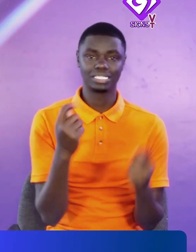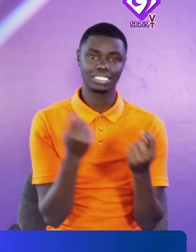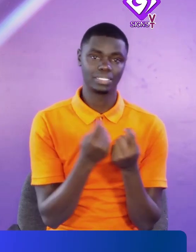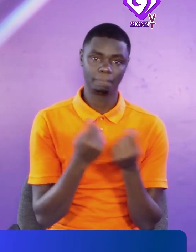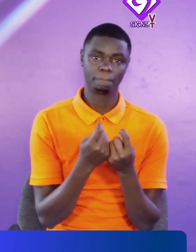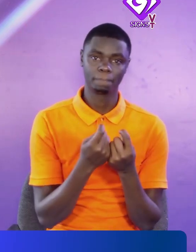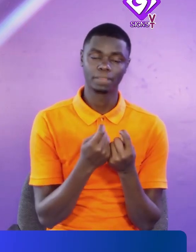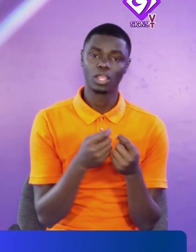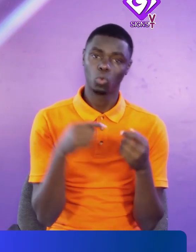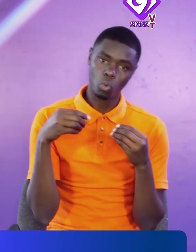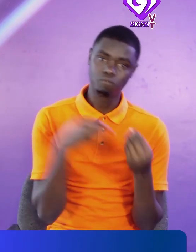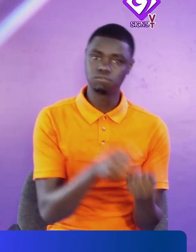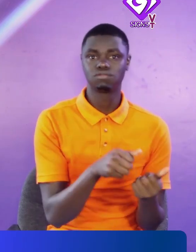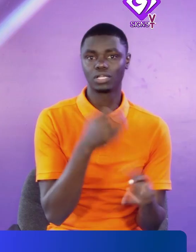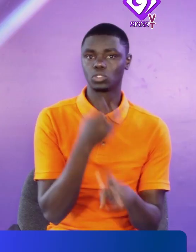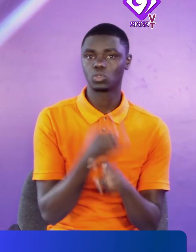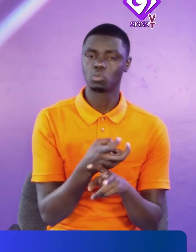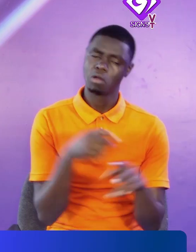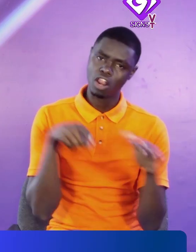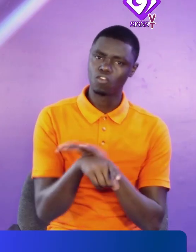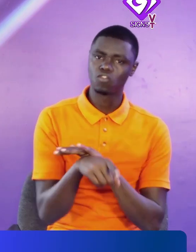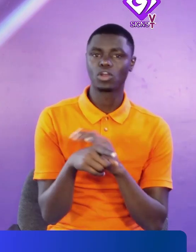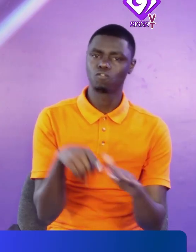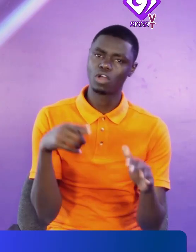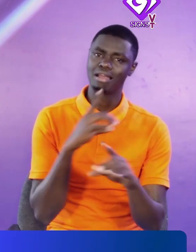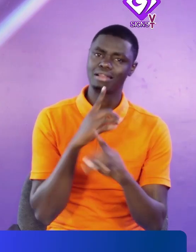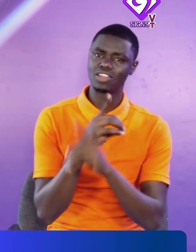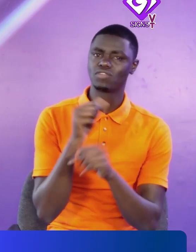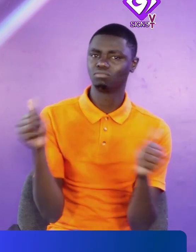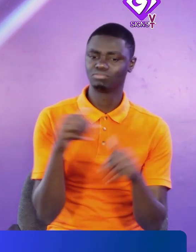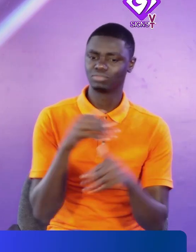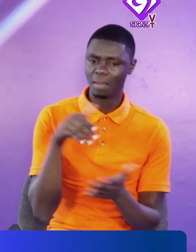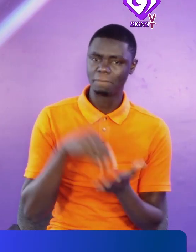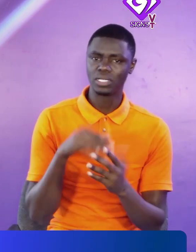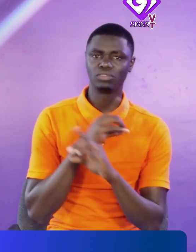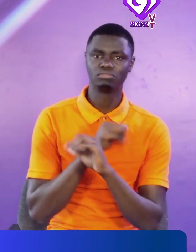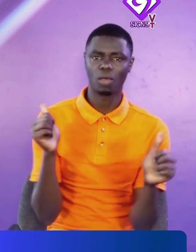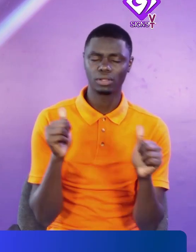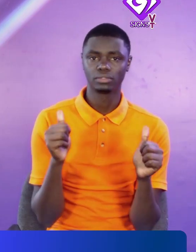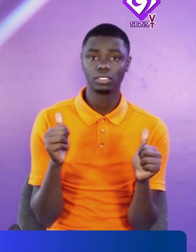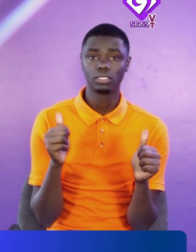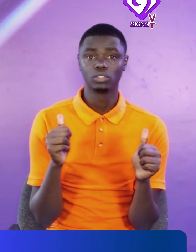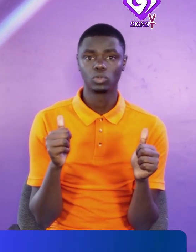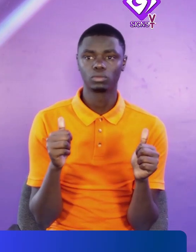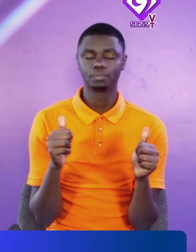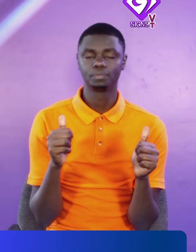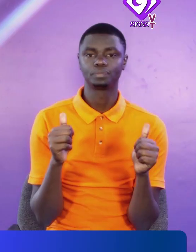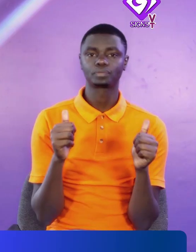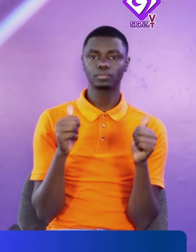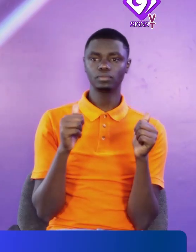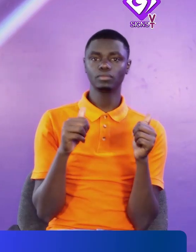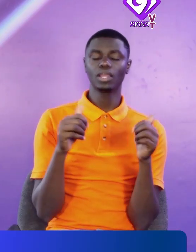ni ngori. Na kufunga wanafunga. Defense iko sawa, midfield iko sawa. Si unaona kama hiyo bao ya kwanza ya